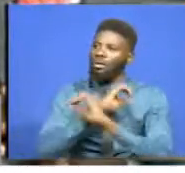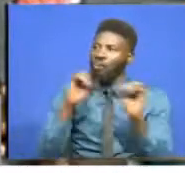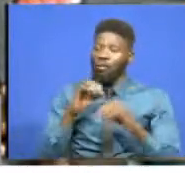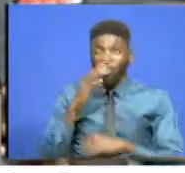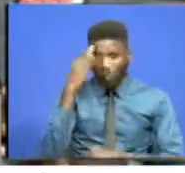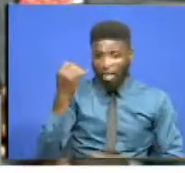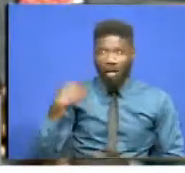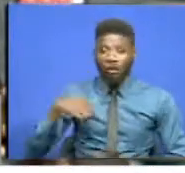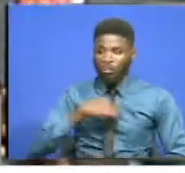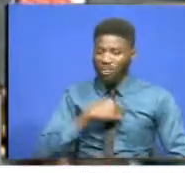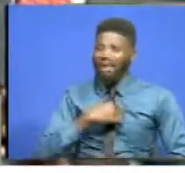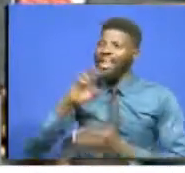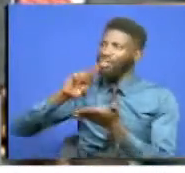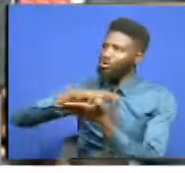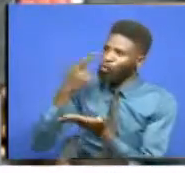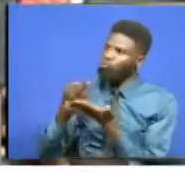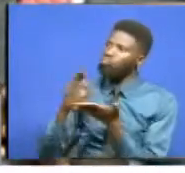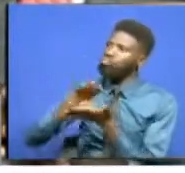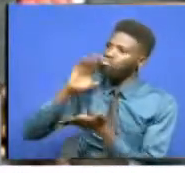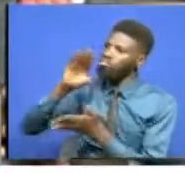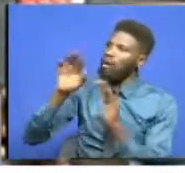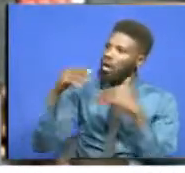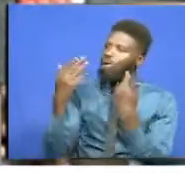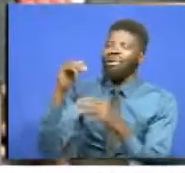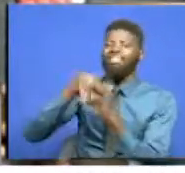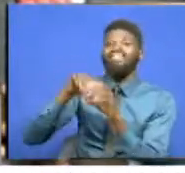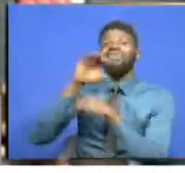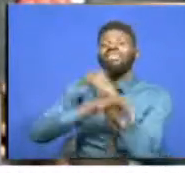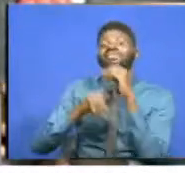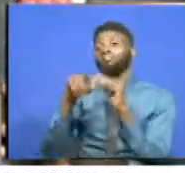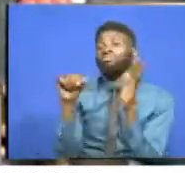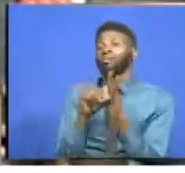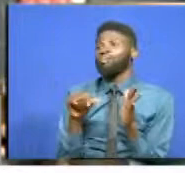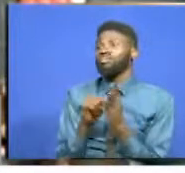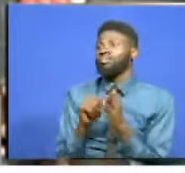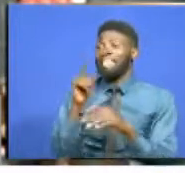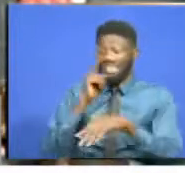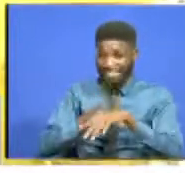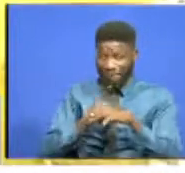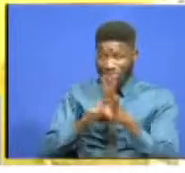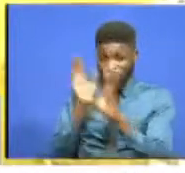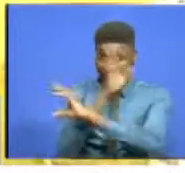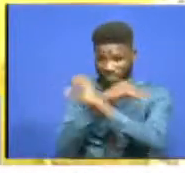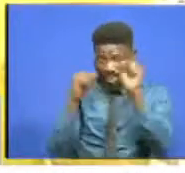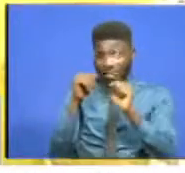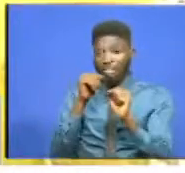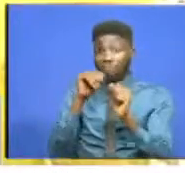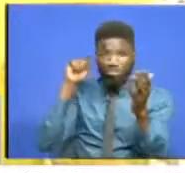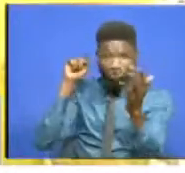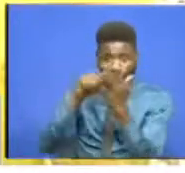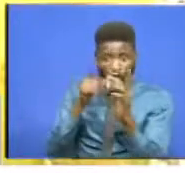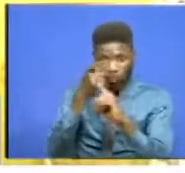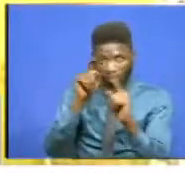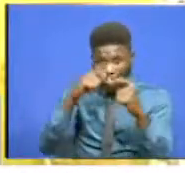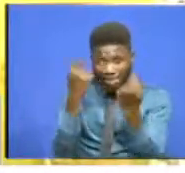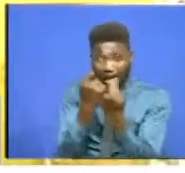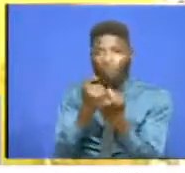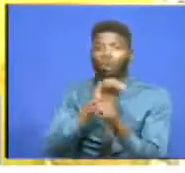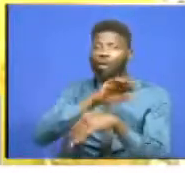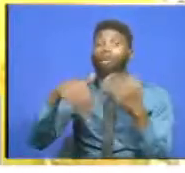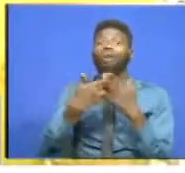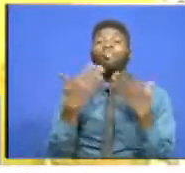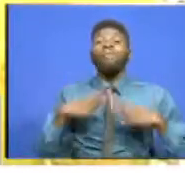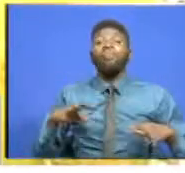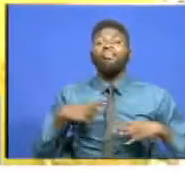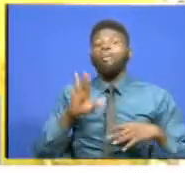apportion resources in this country. That's why we disagree. When you appoint a president from a certain tribe, everybody from that tribe benefits. That is wrong.